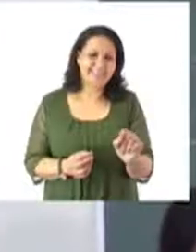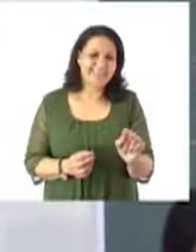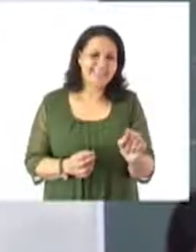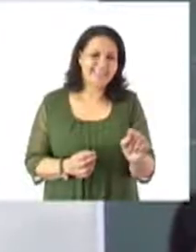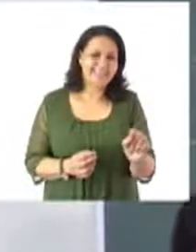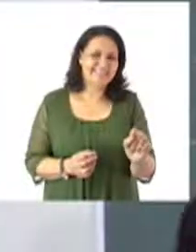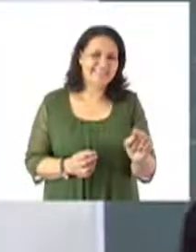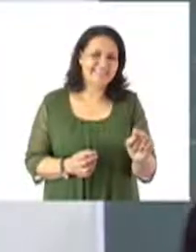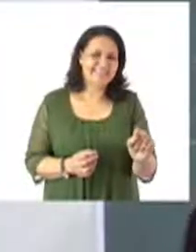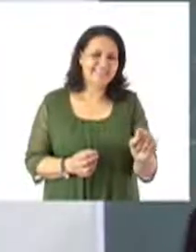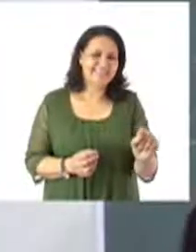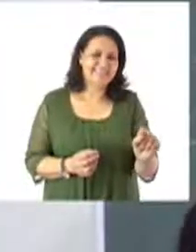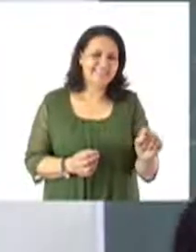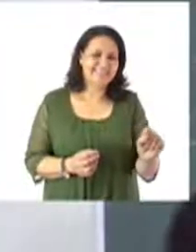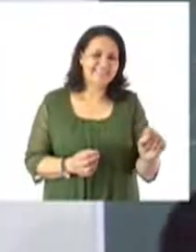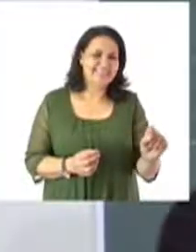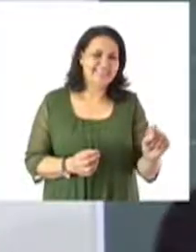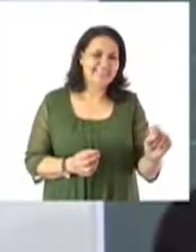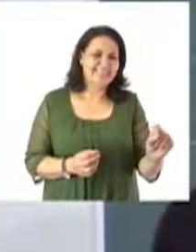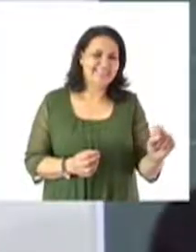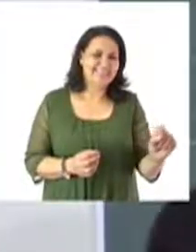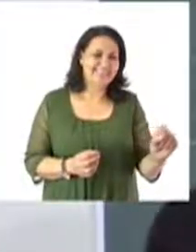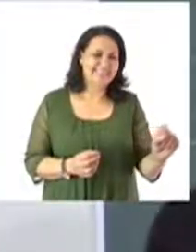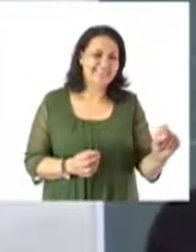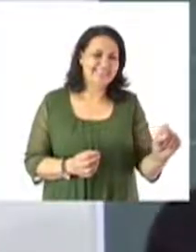On the dotted lines.